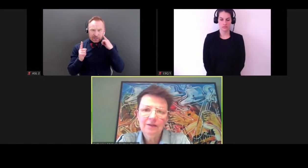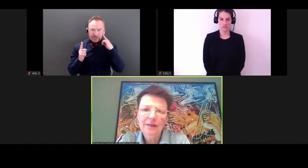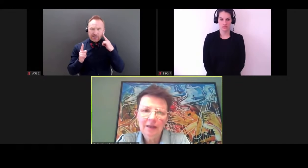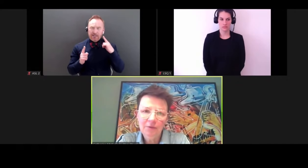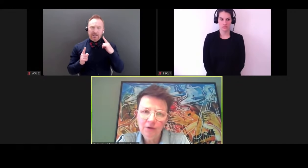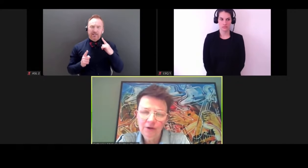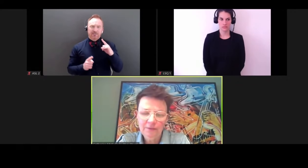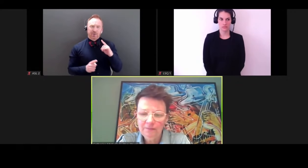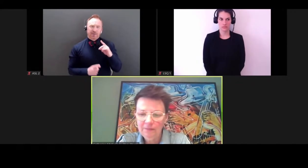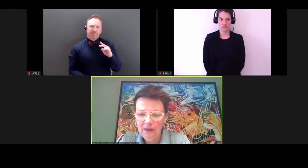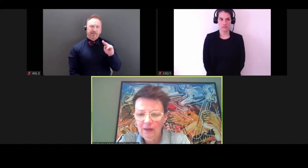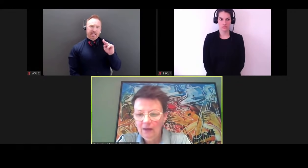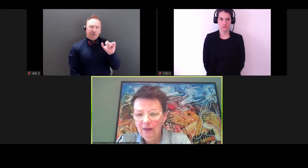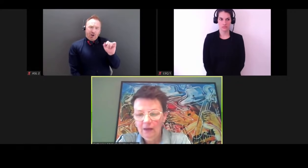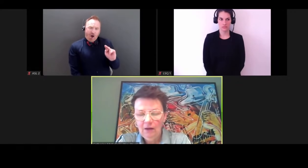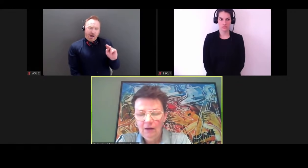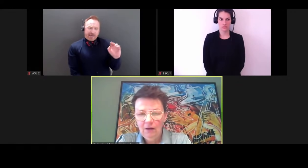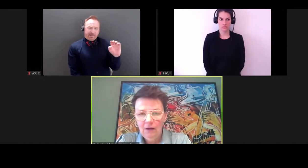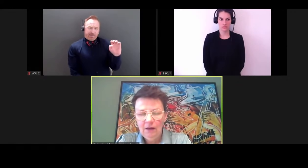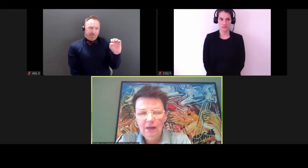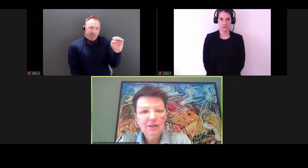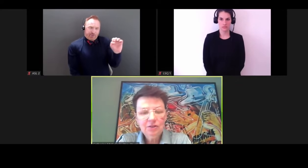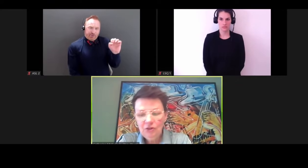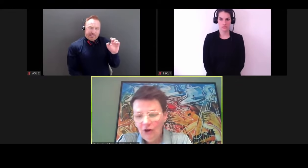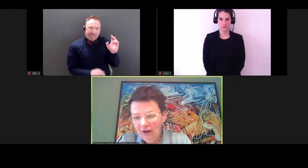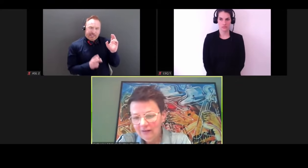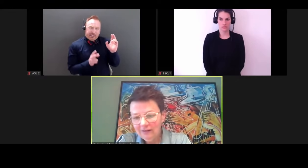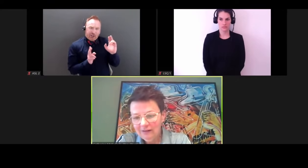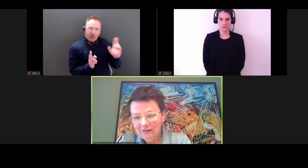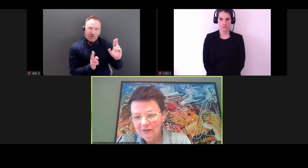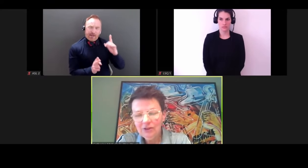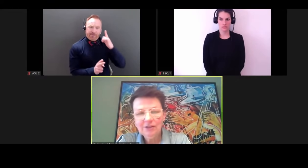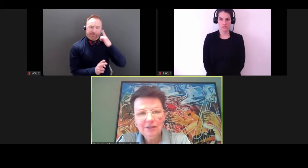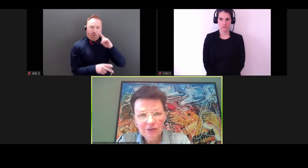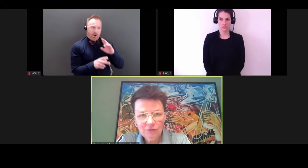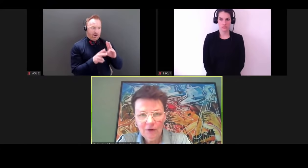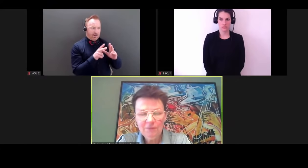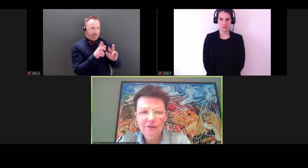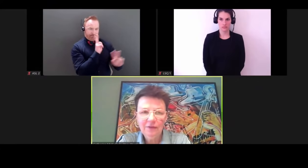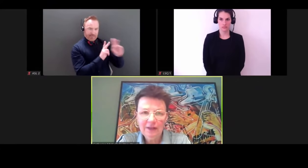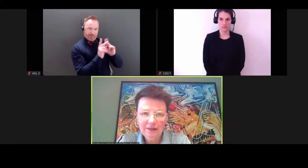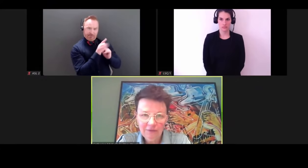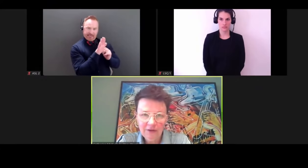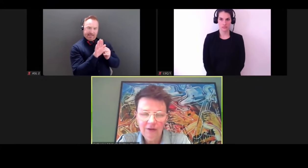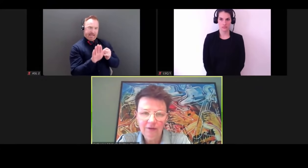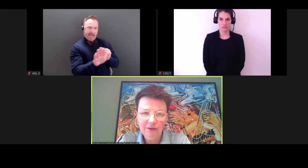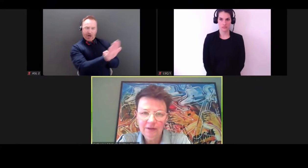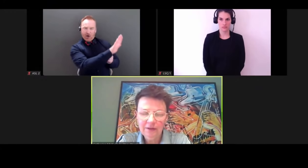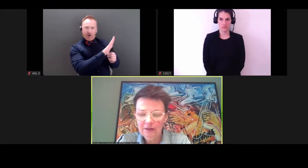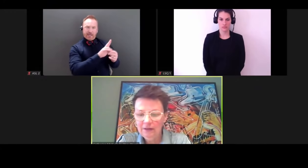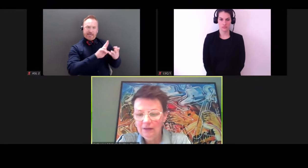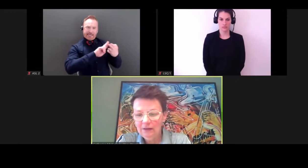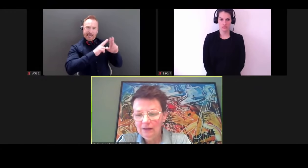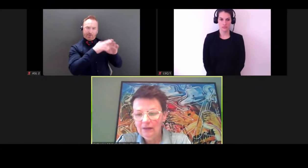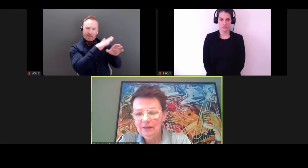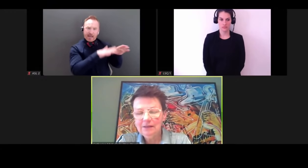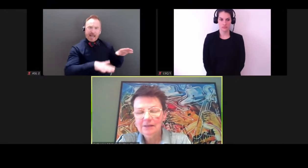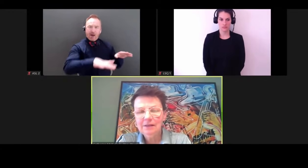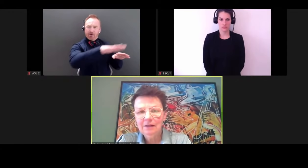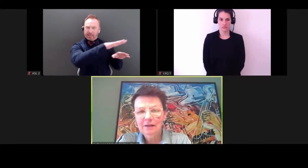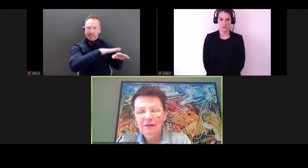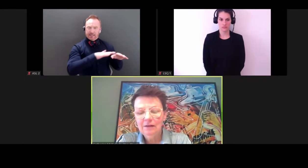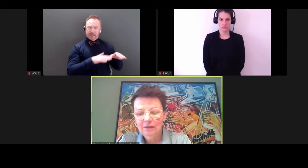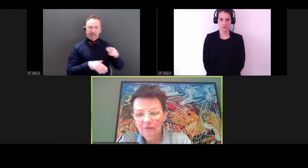in their neighborhood. It is not just disruptive and difficult. It